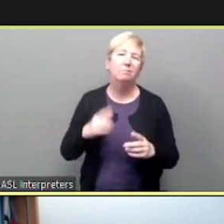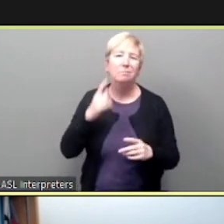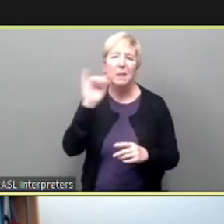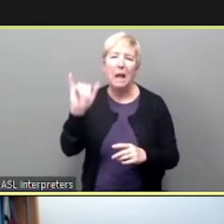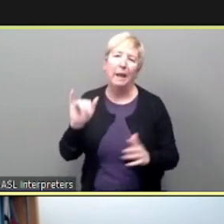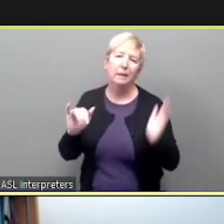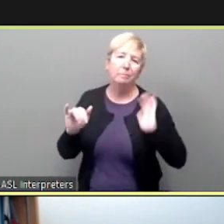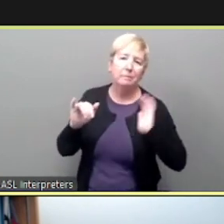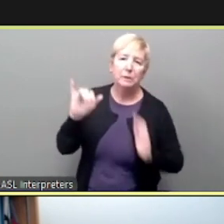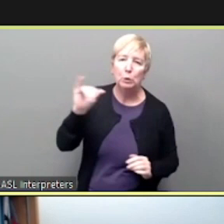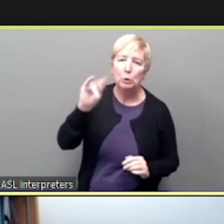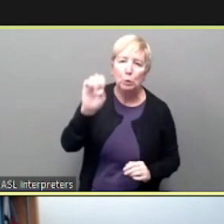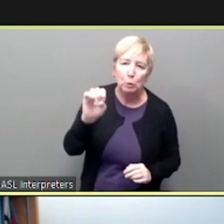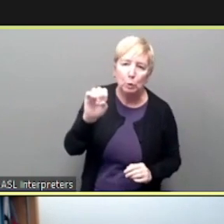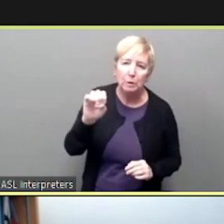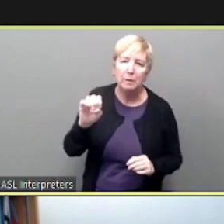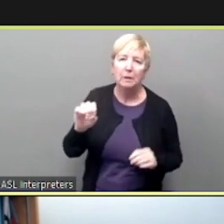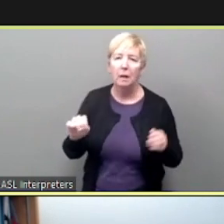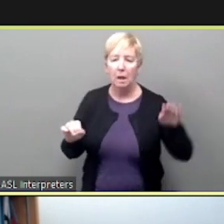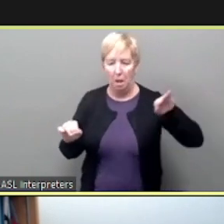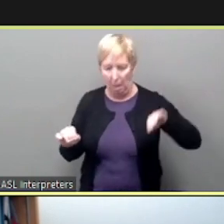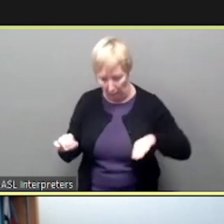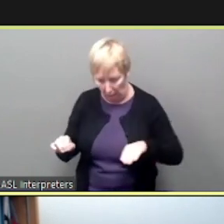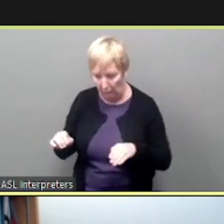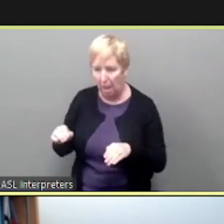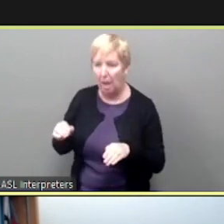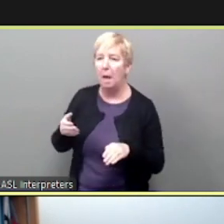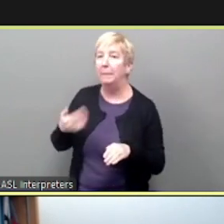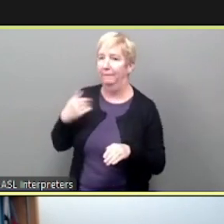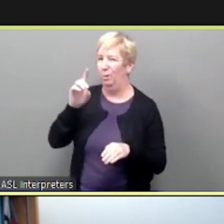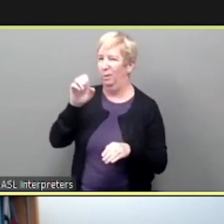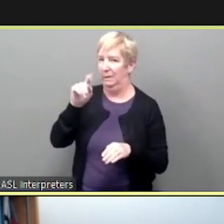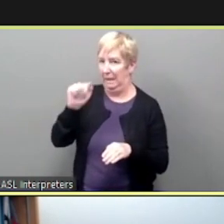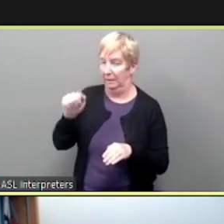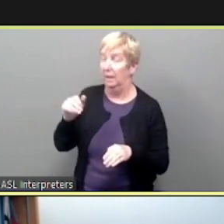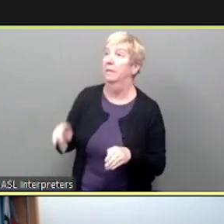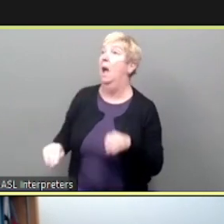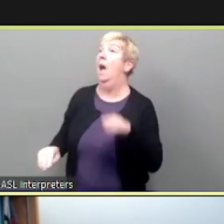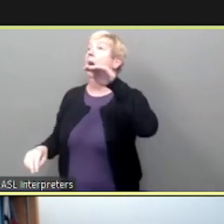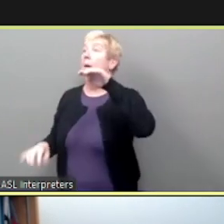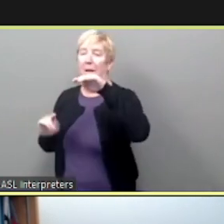June prior to Delta. So let's go to the next slide.